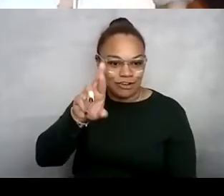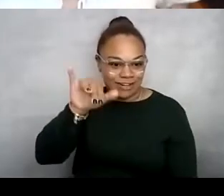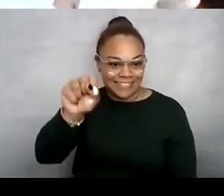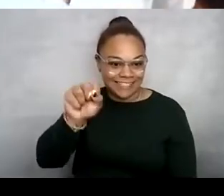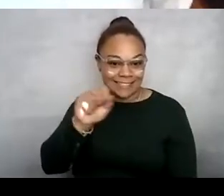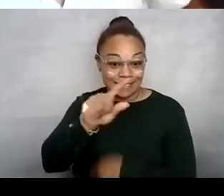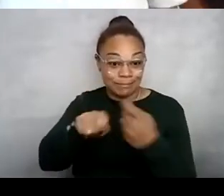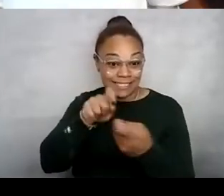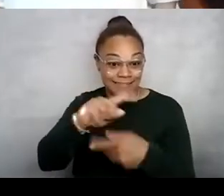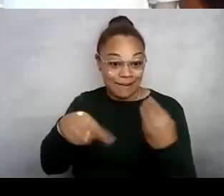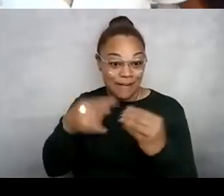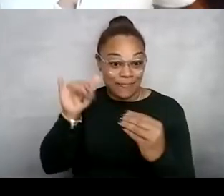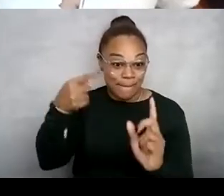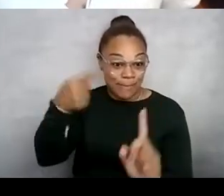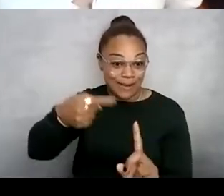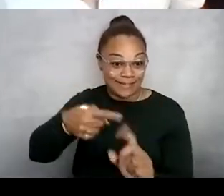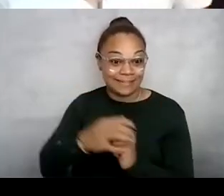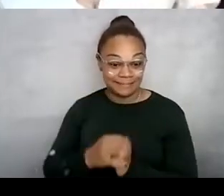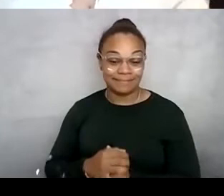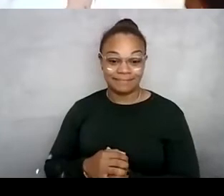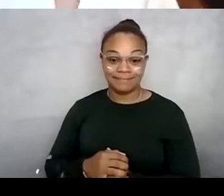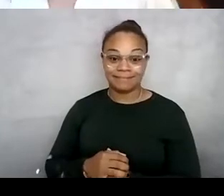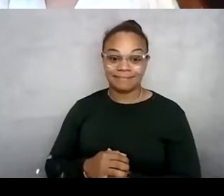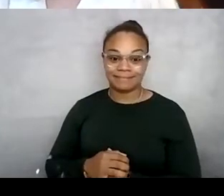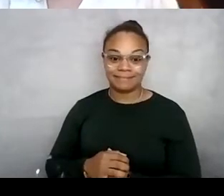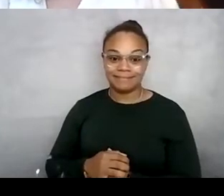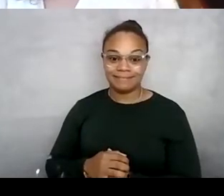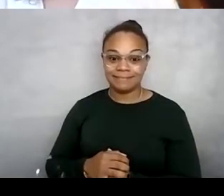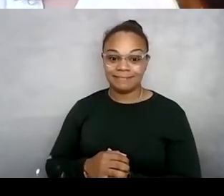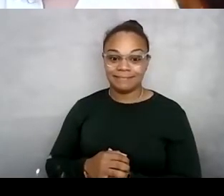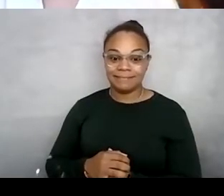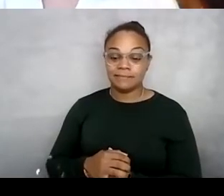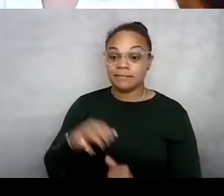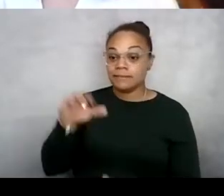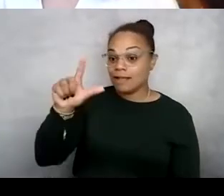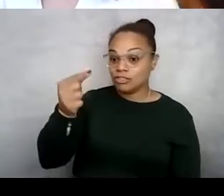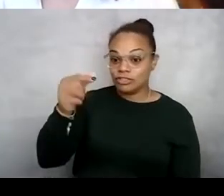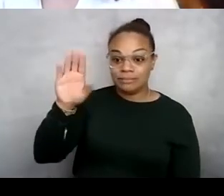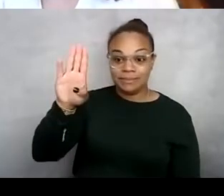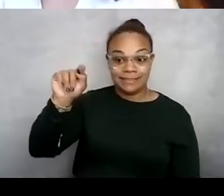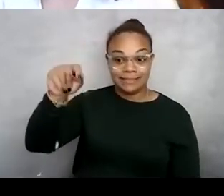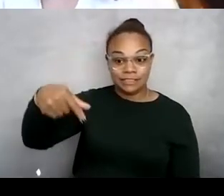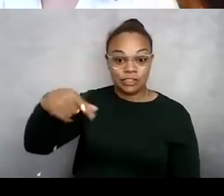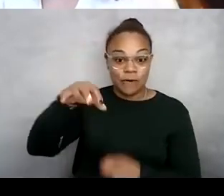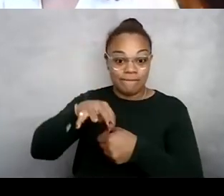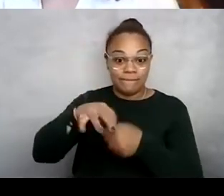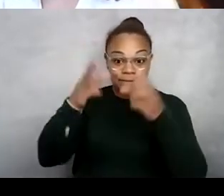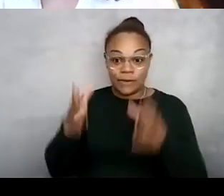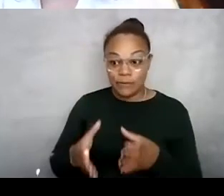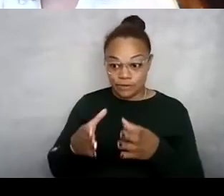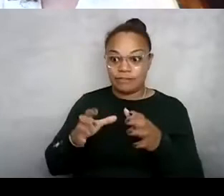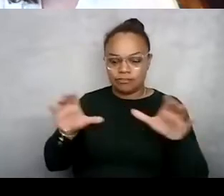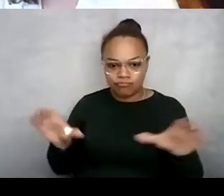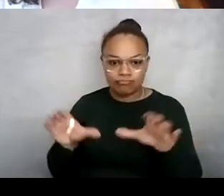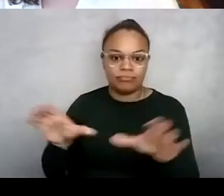specifically about this point, because you know, the mobilization of LGBTQ voters and what we call pro-equality